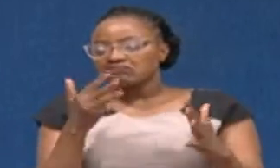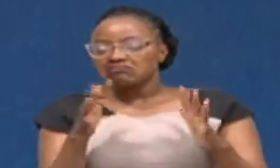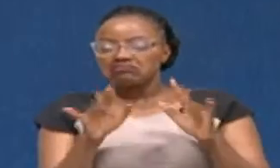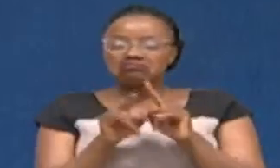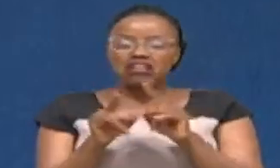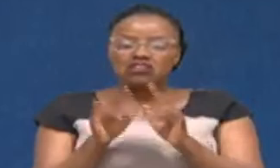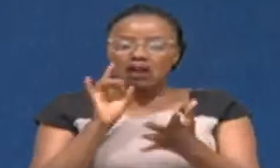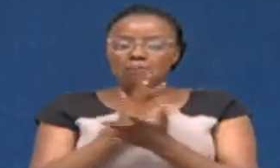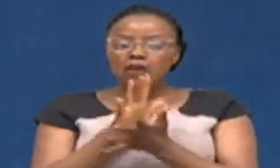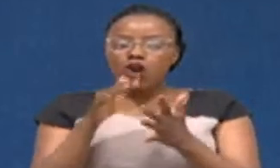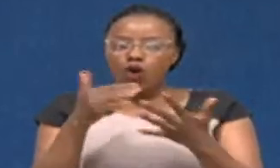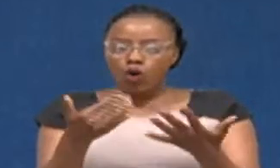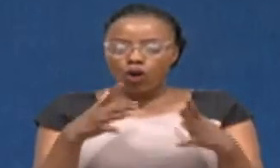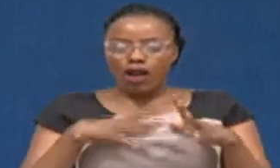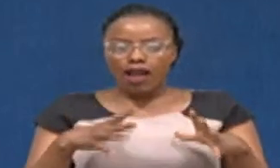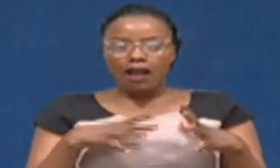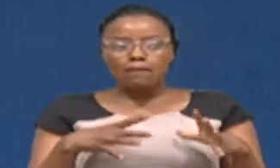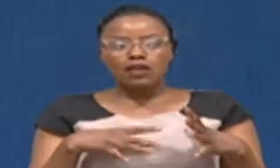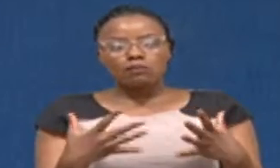being evicted or